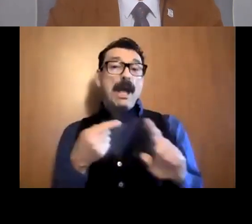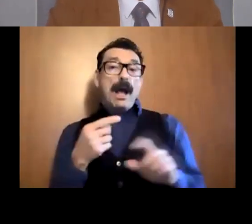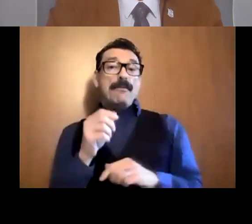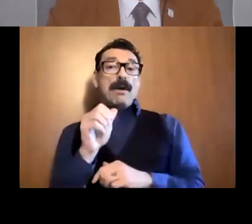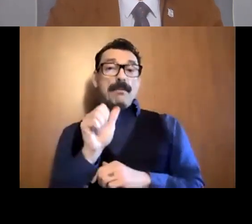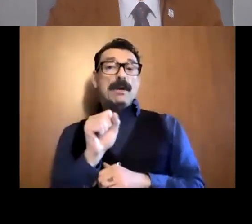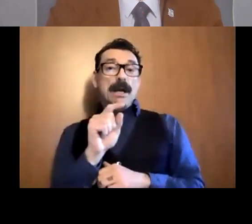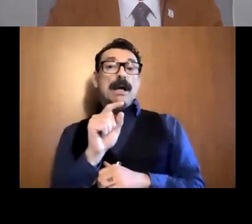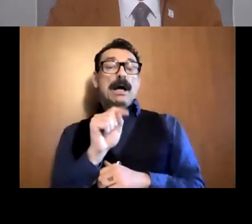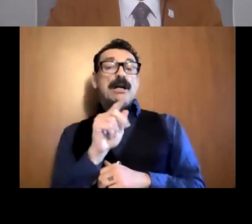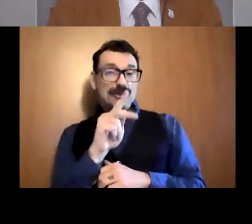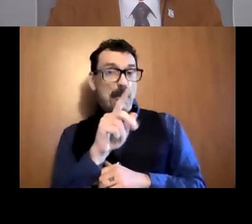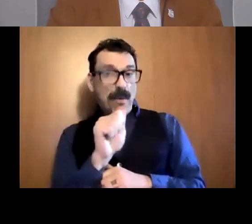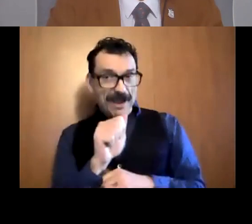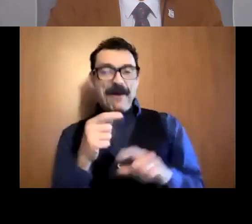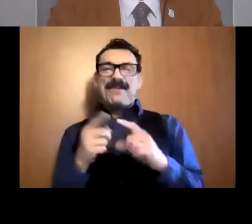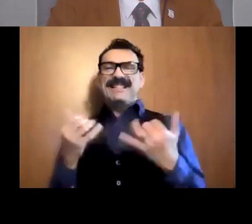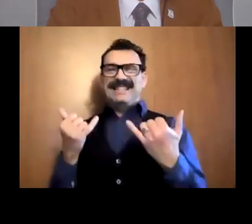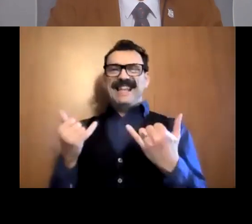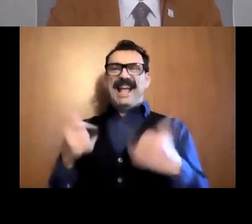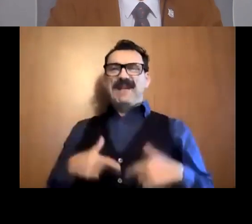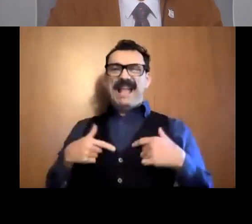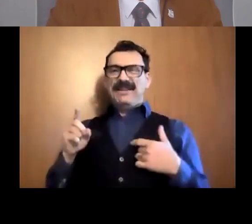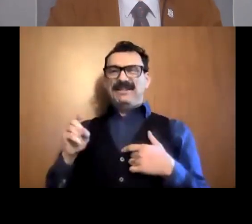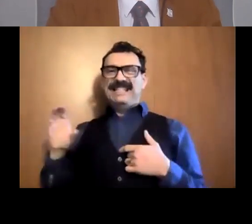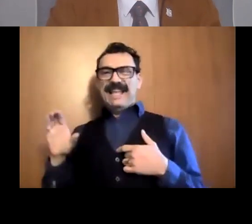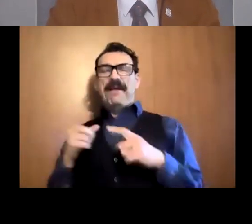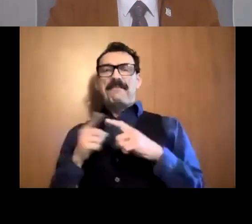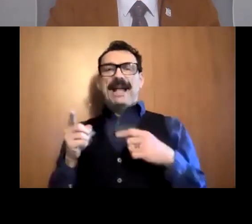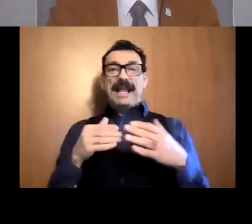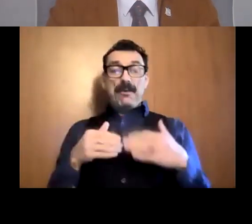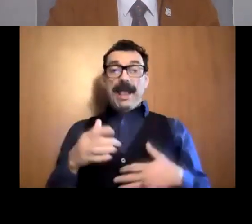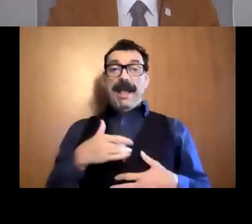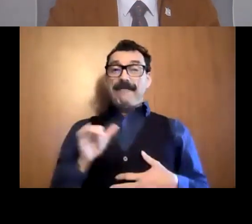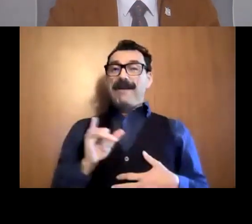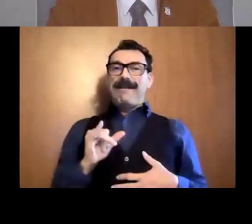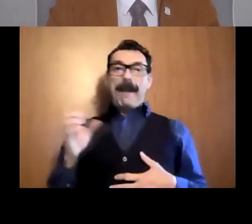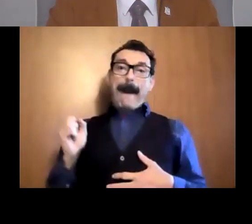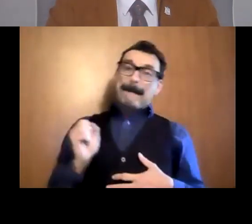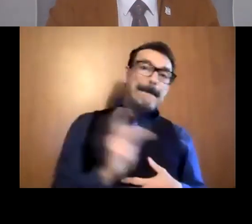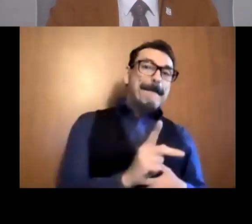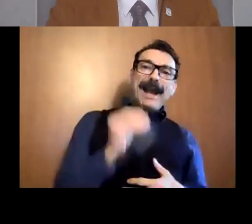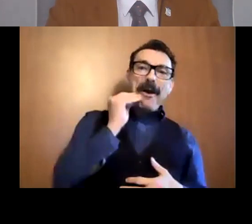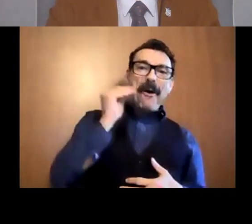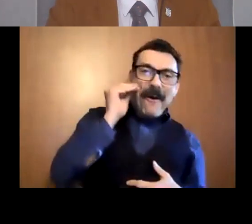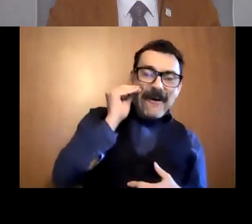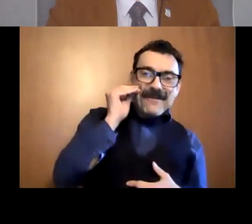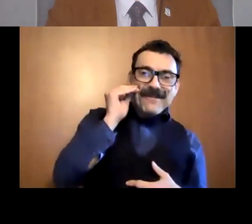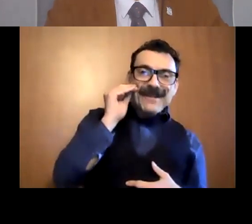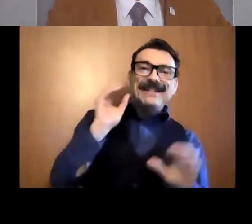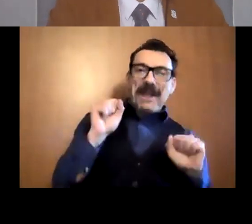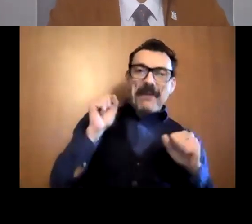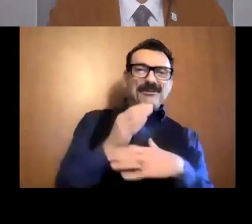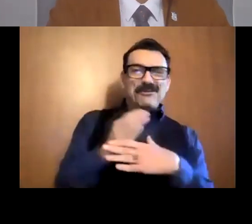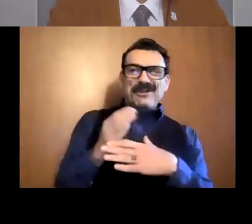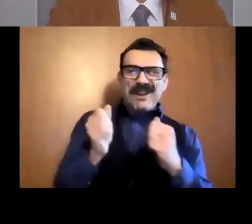DC area now in Silver Spring, Maryland. I feel back home in getting to share this information with you all and try to answer